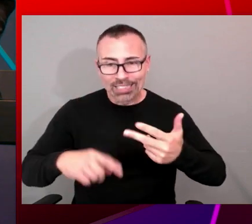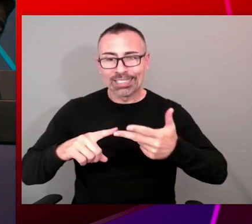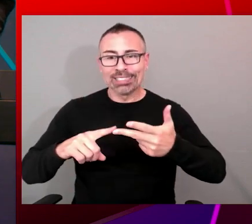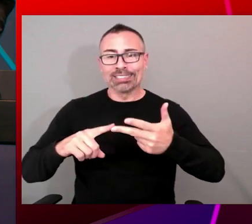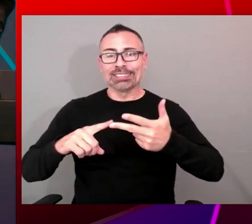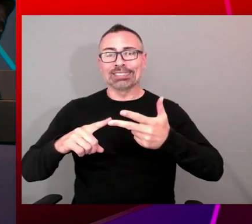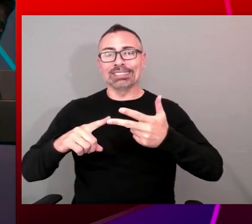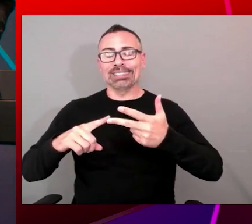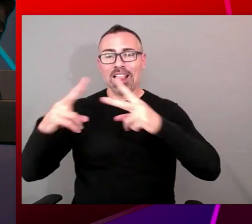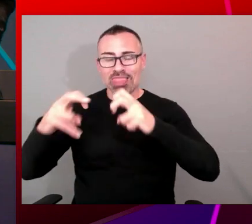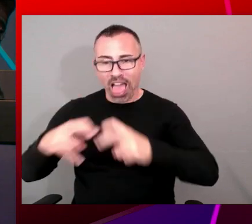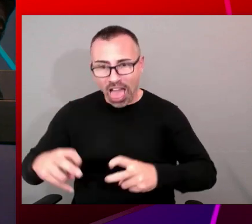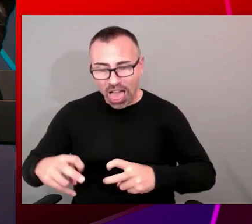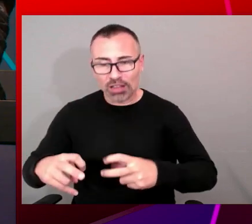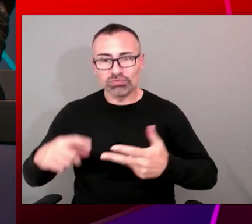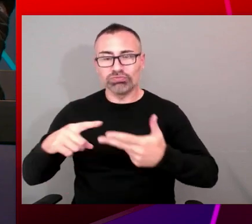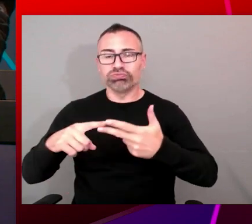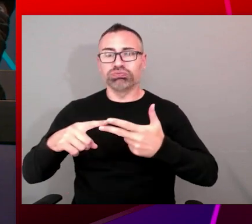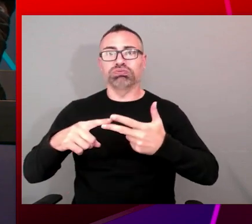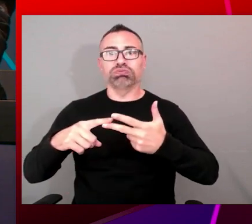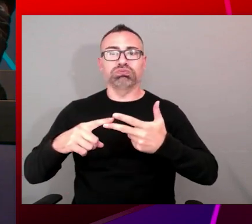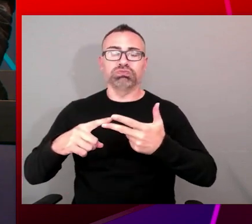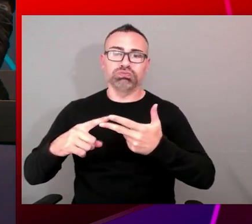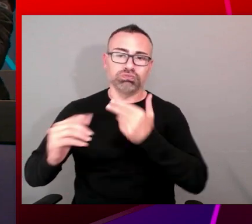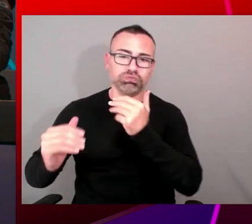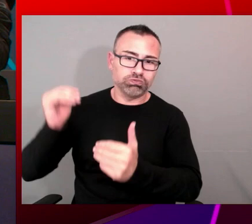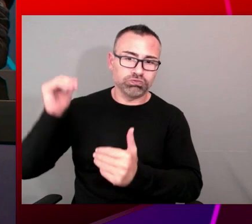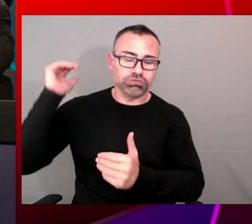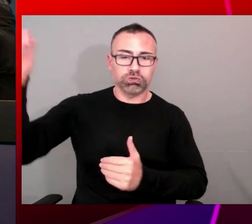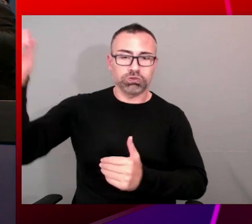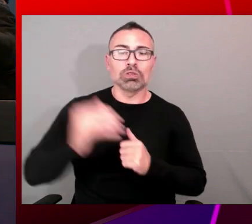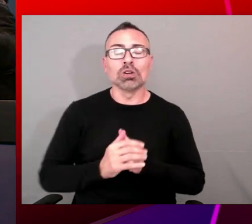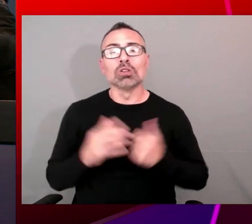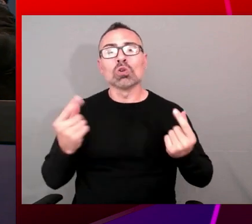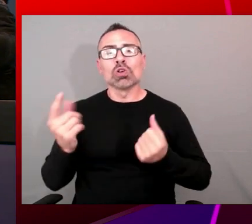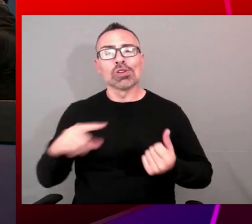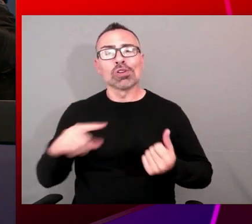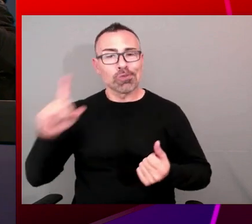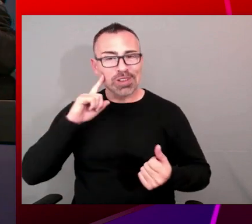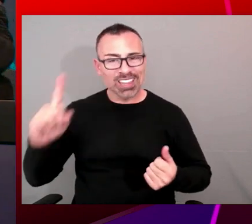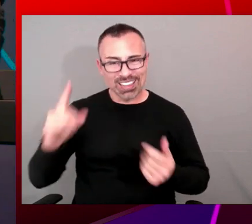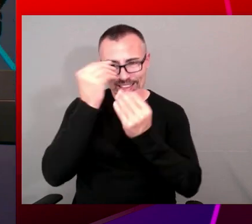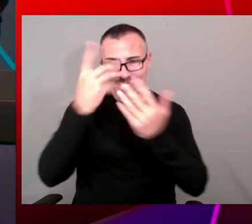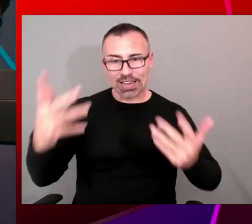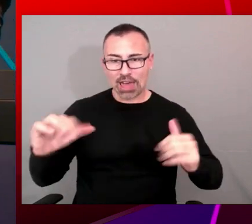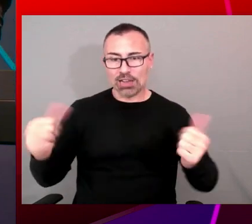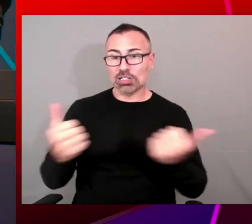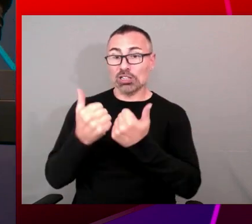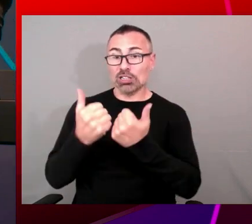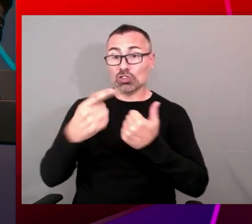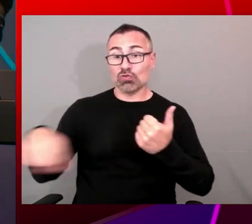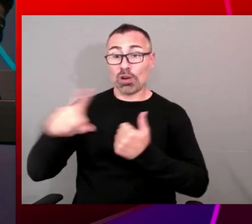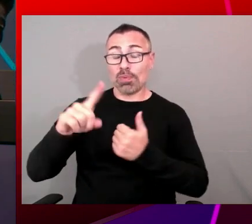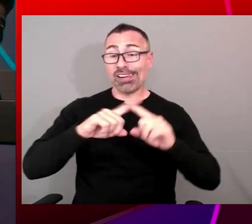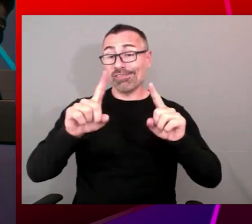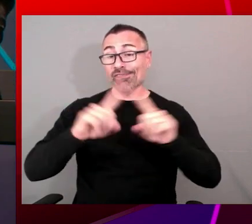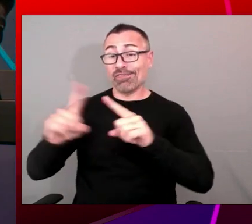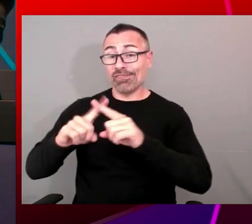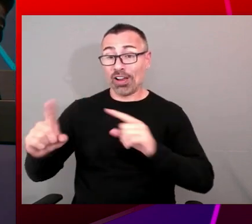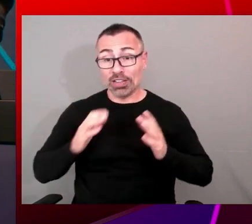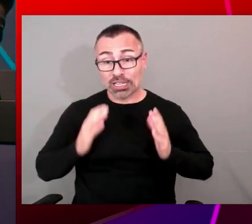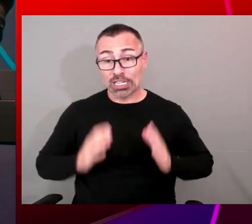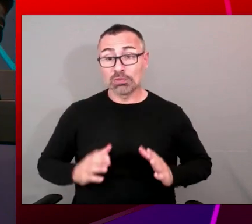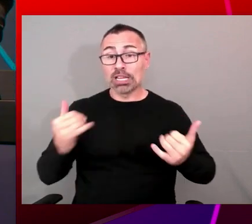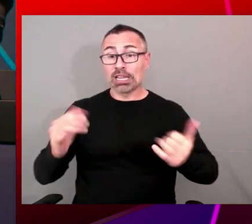taken a lot of those fundamental data challenges that we hear from customers across industries and really focus in on making